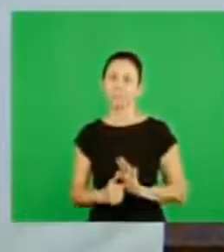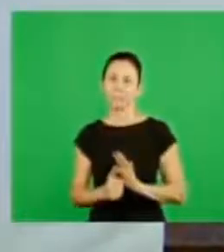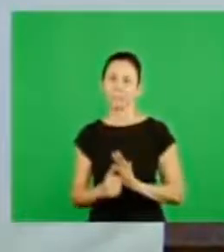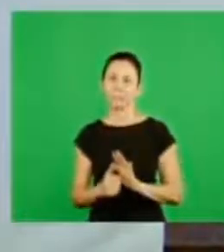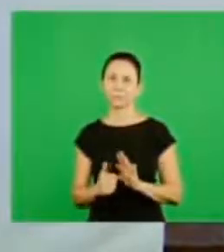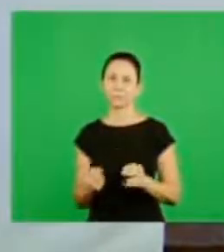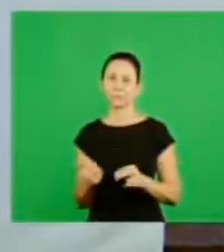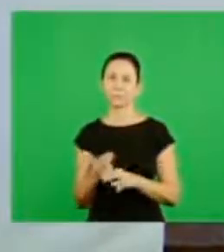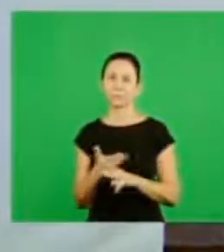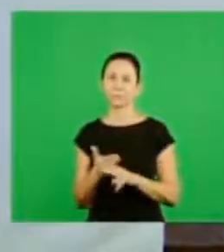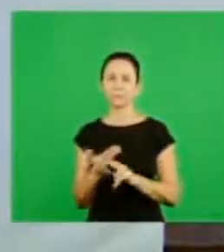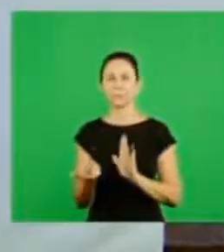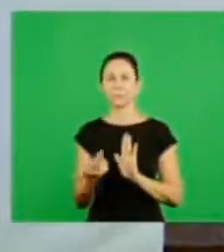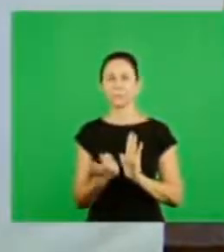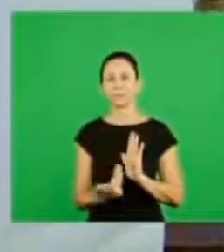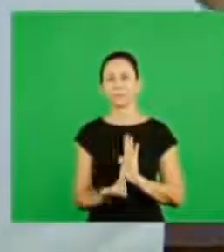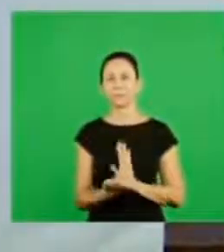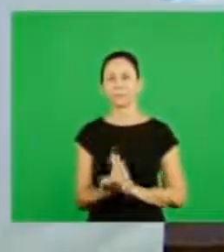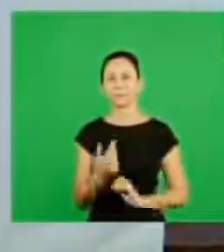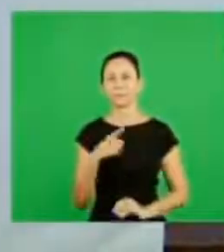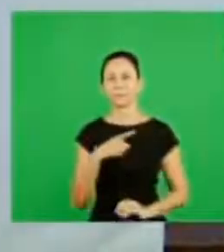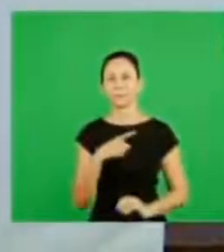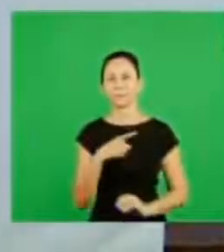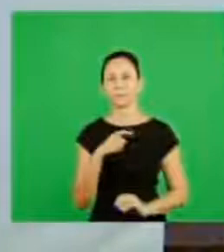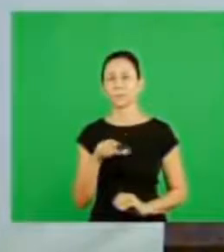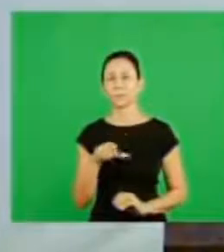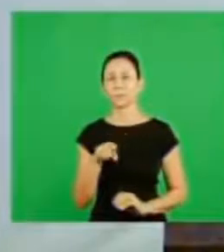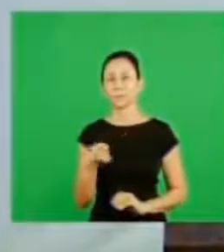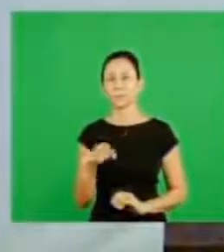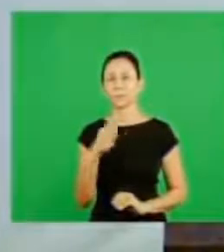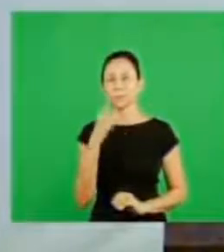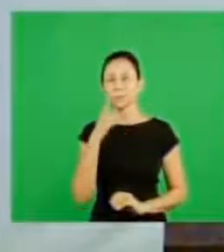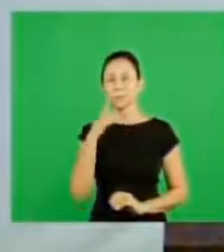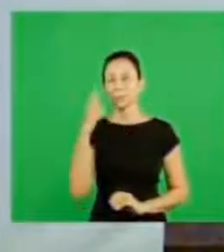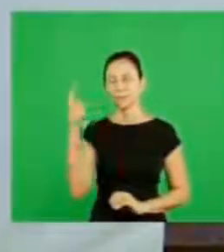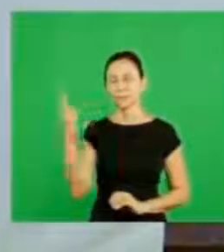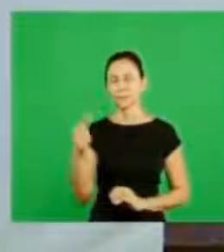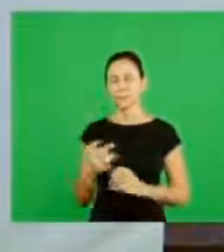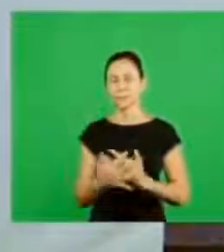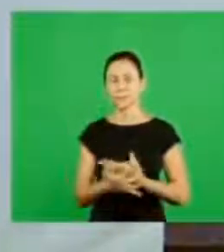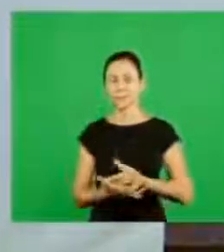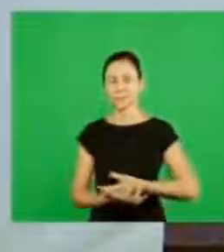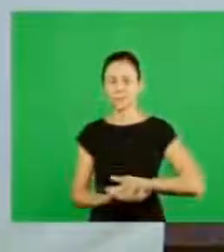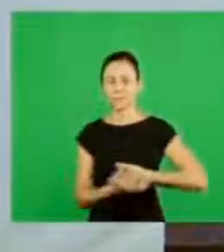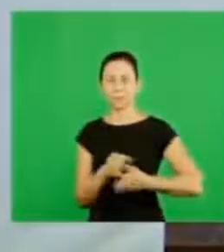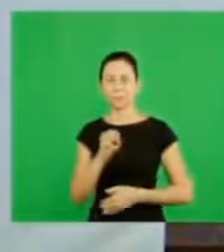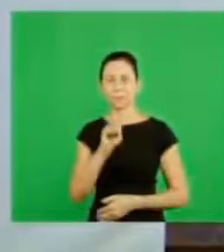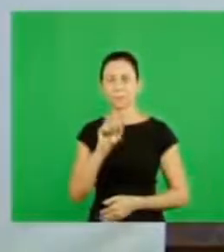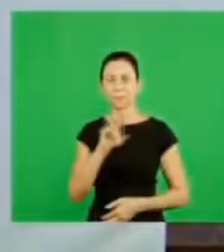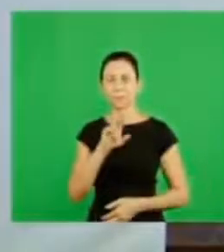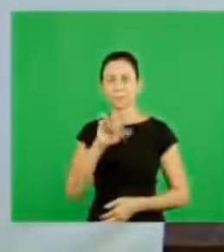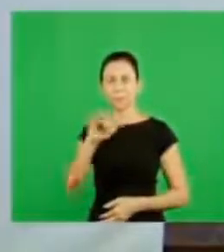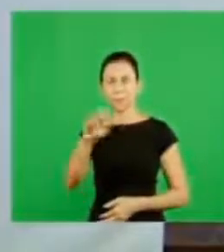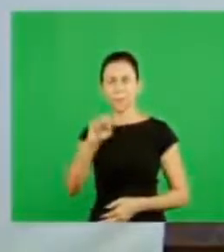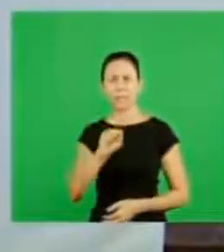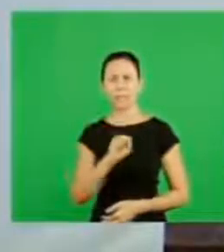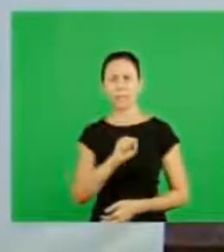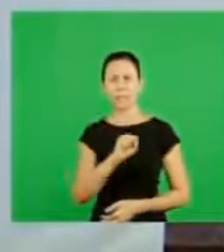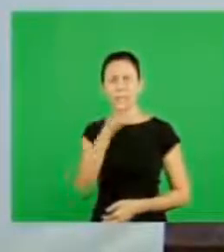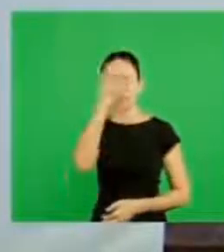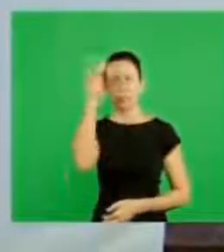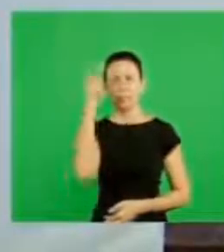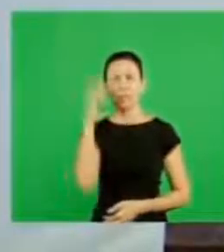I'm not going to disobey. They asked me not to show them, but I have them here. A figure that everyone has seen, of the child